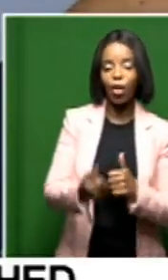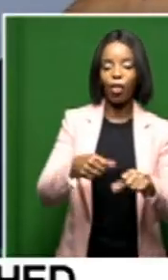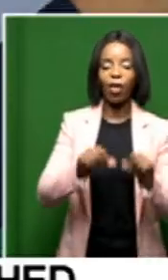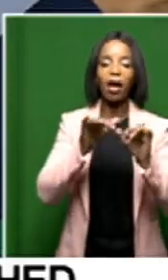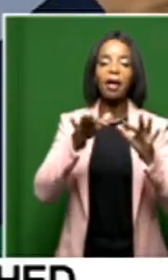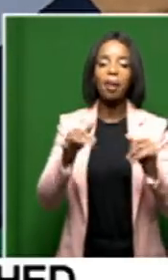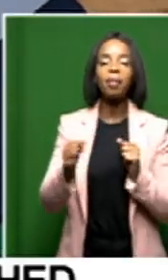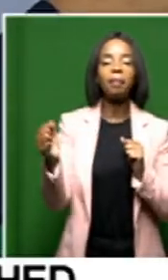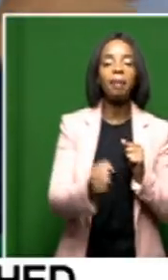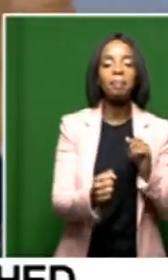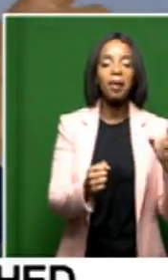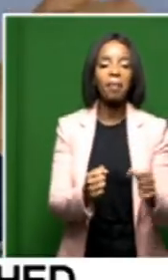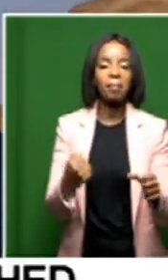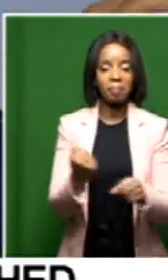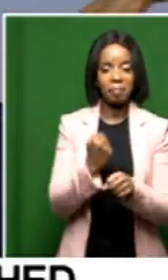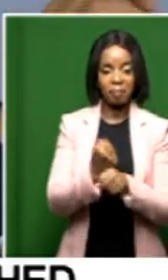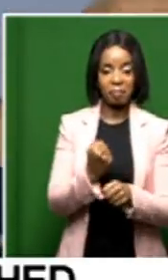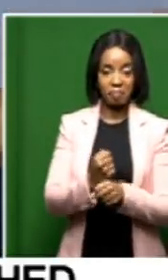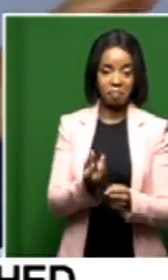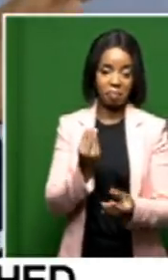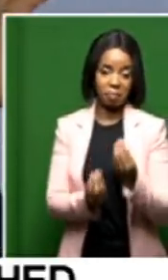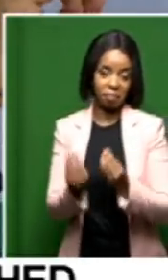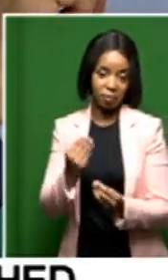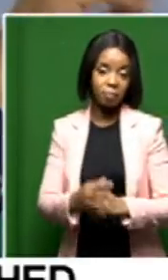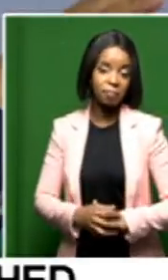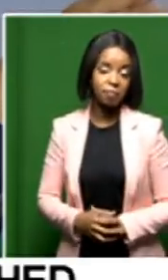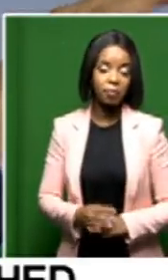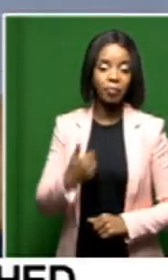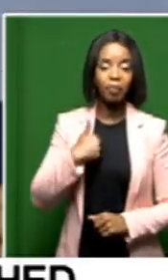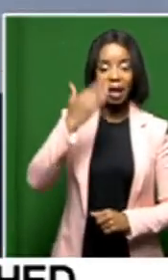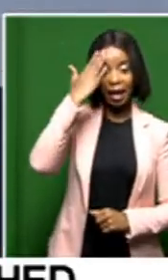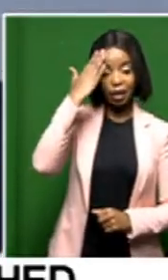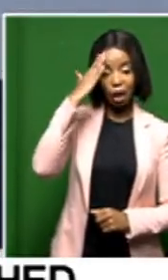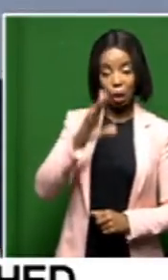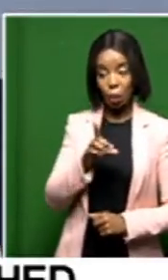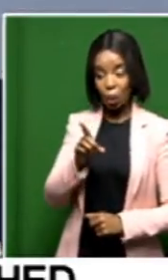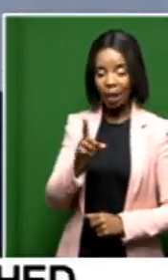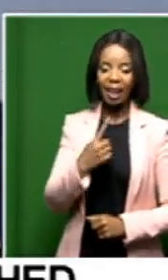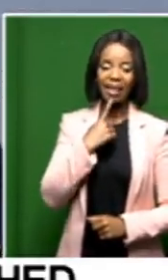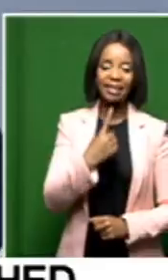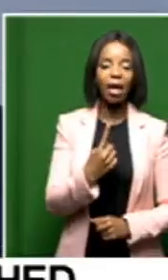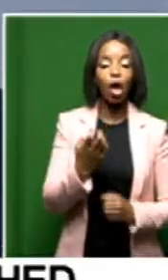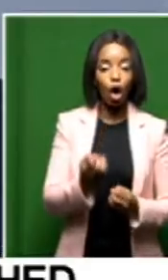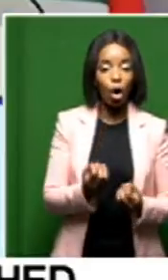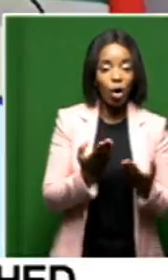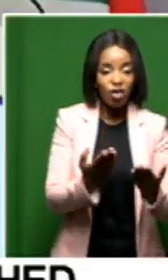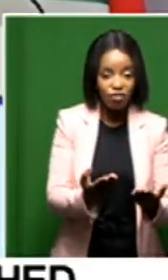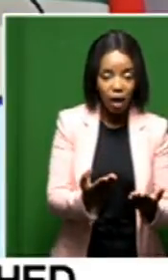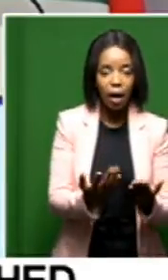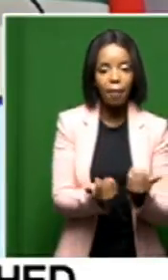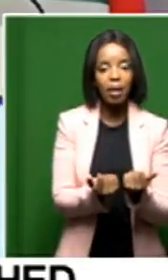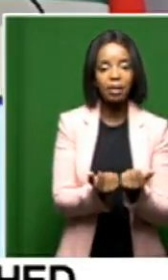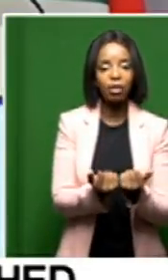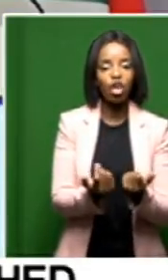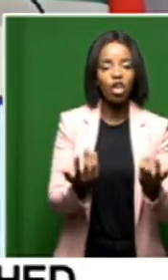work? I know that there was talk about Dr. Shiong offering some bursaries as well, and to upskill South